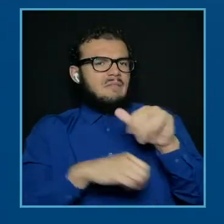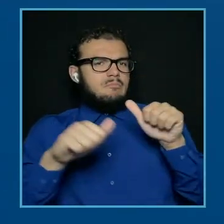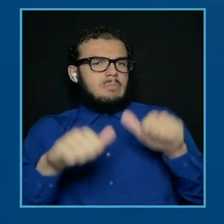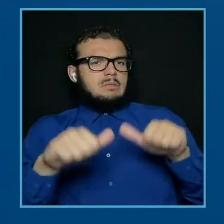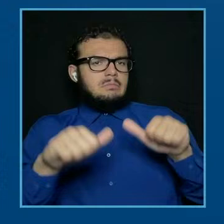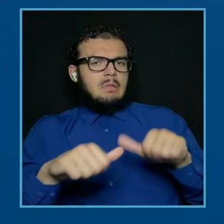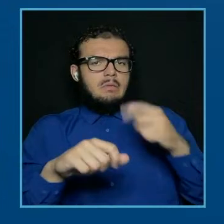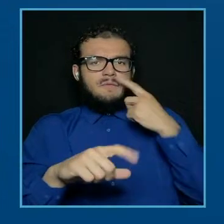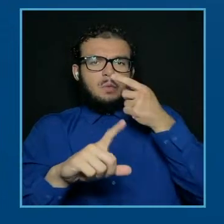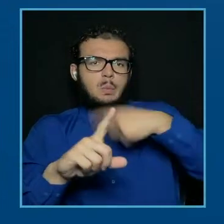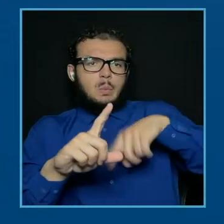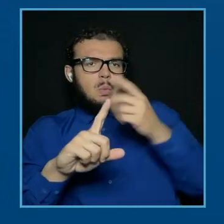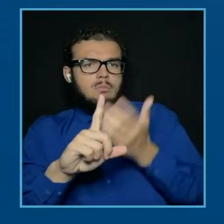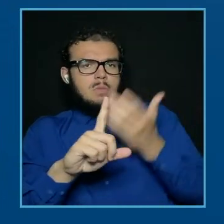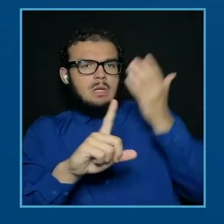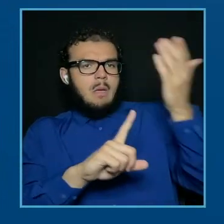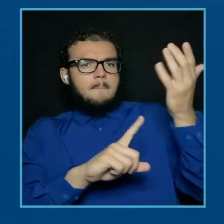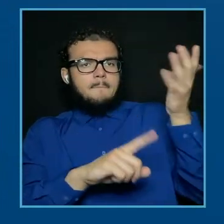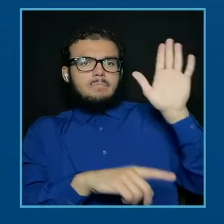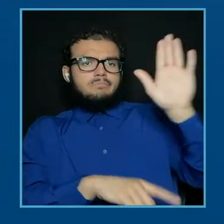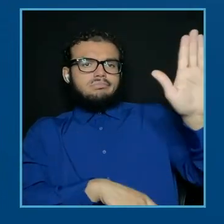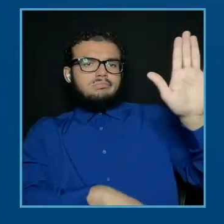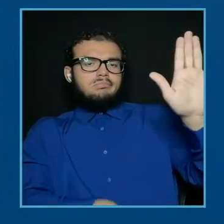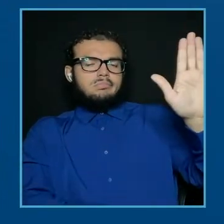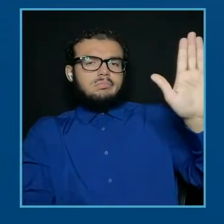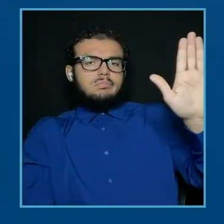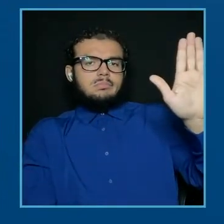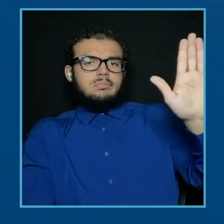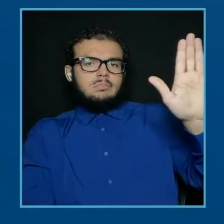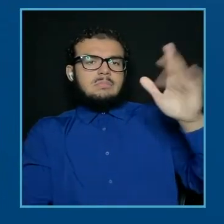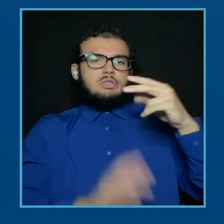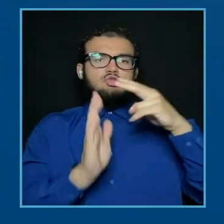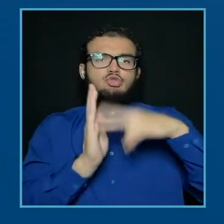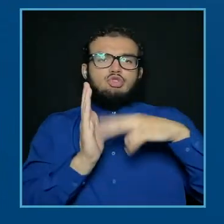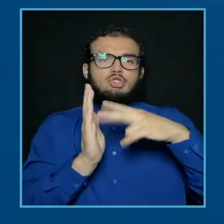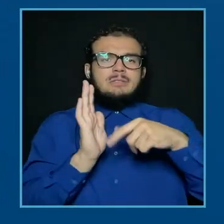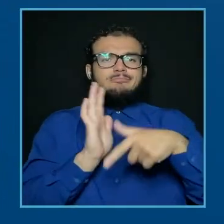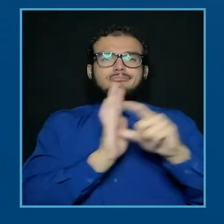you all to put up and to read through similarly.